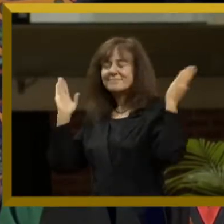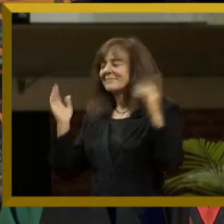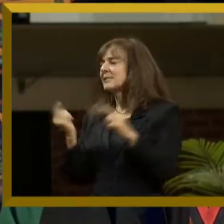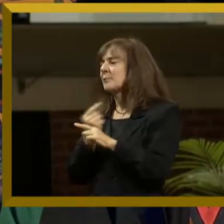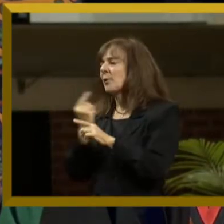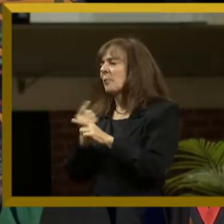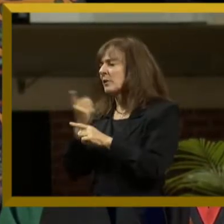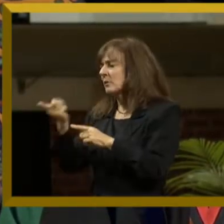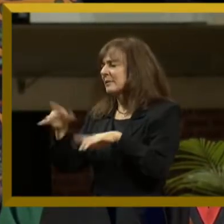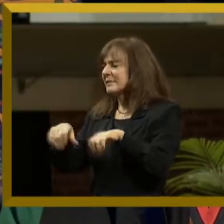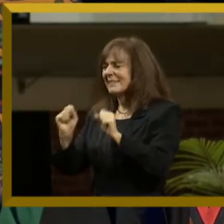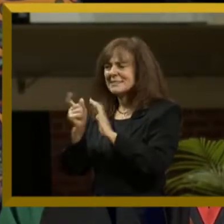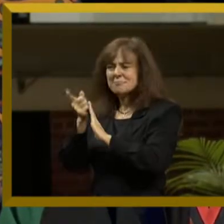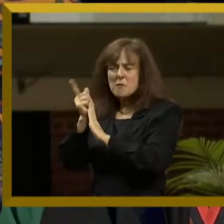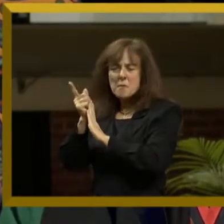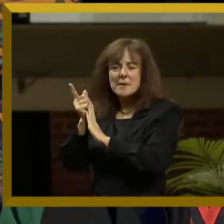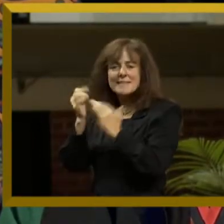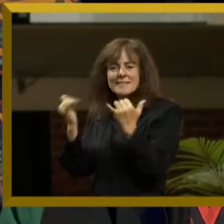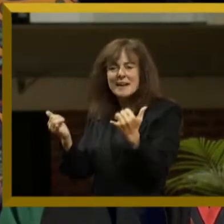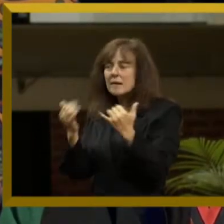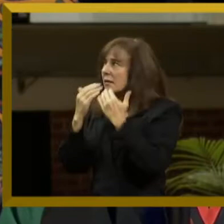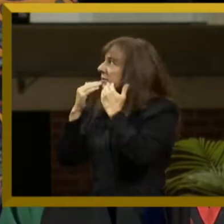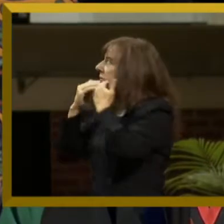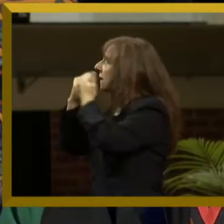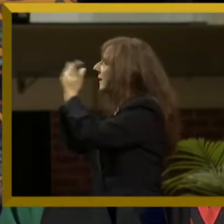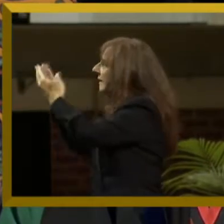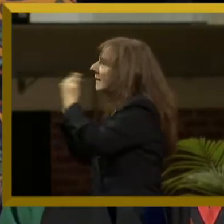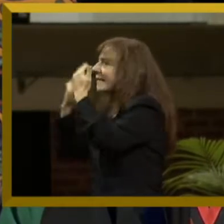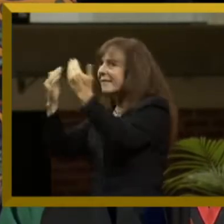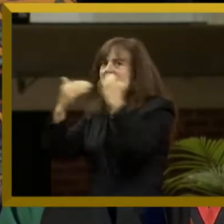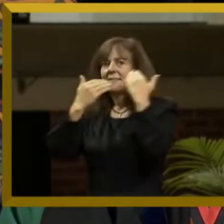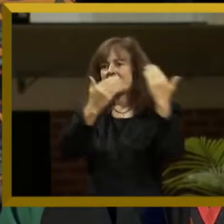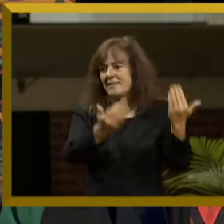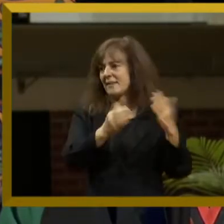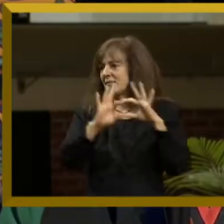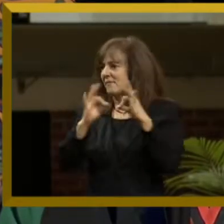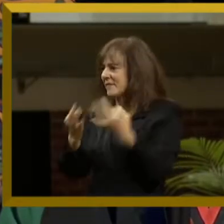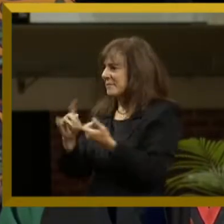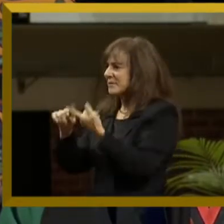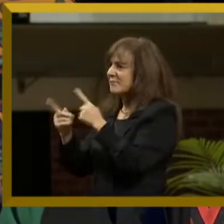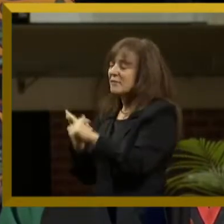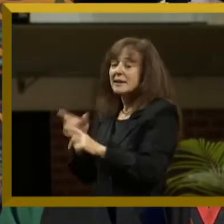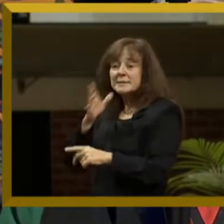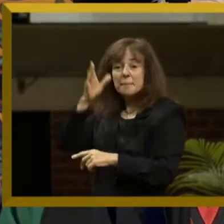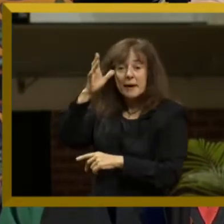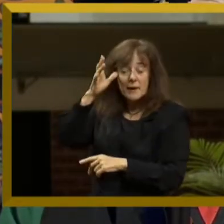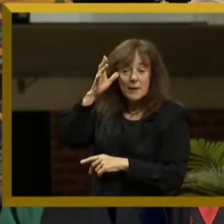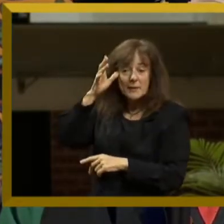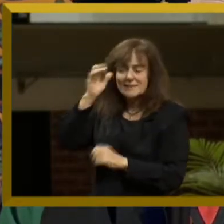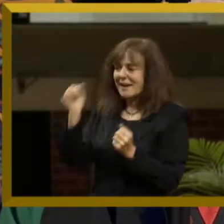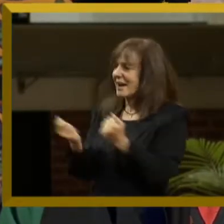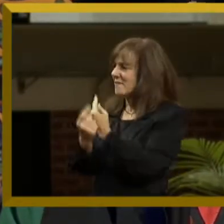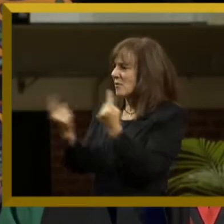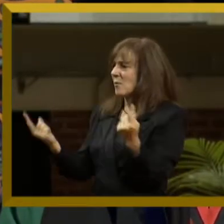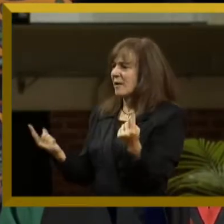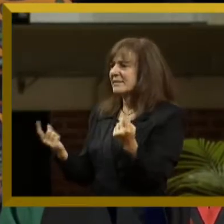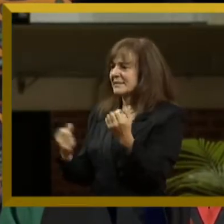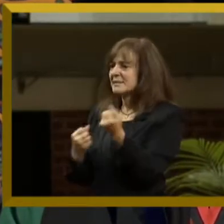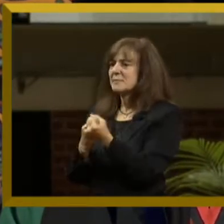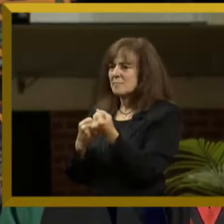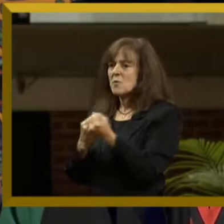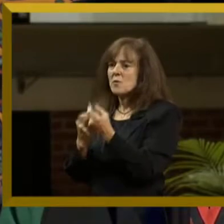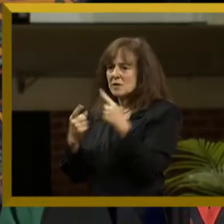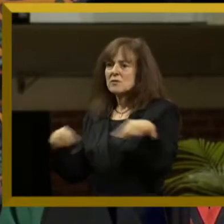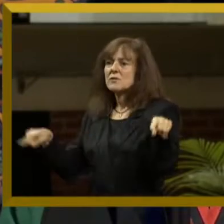appropriate that you take this moment and say thanks to families, friends, parents, everyone that has supported